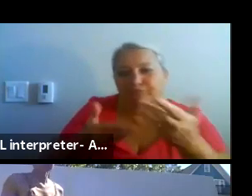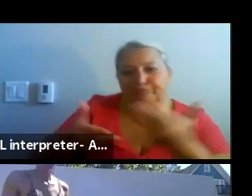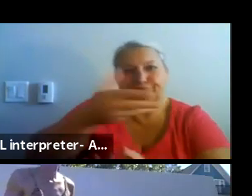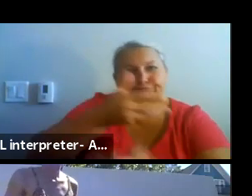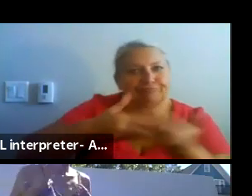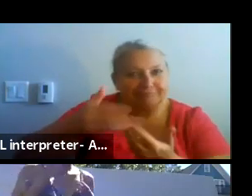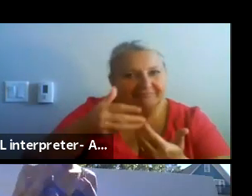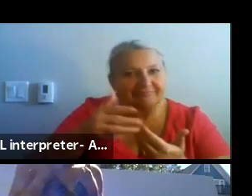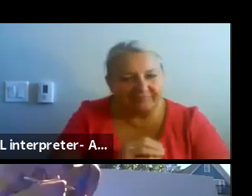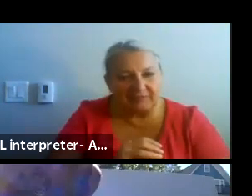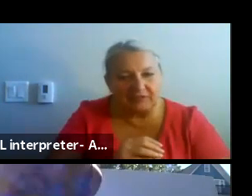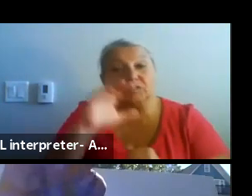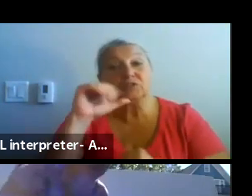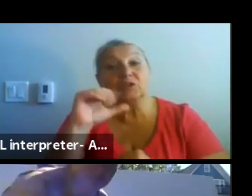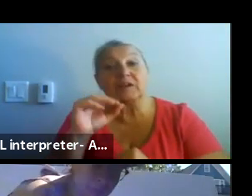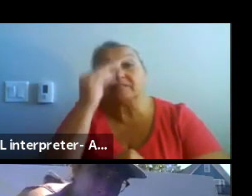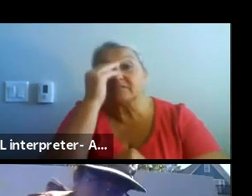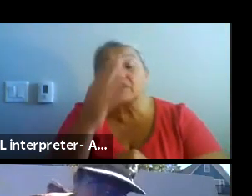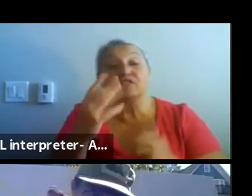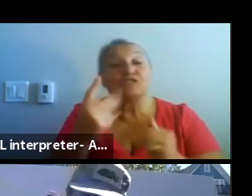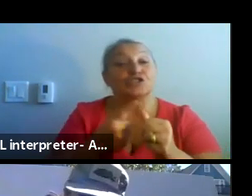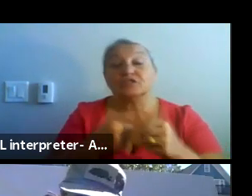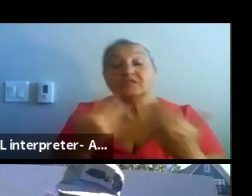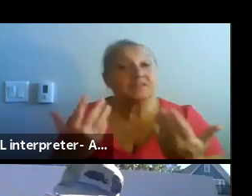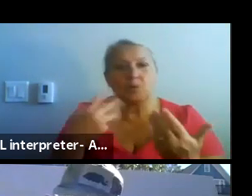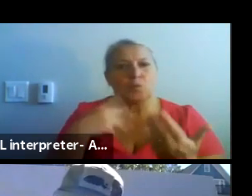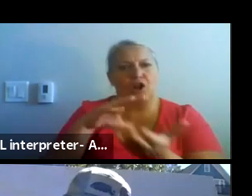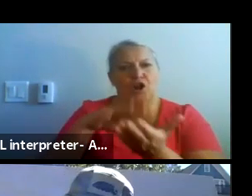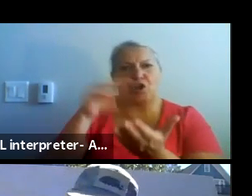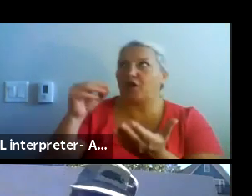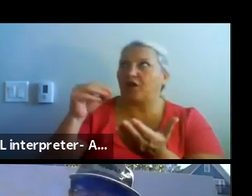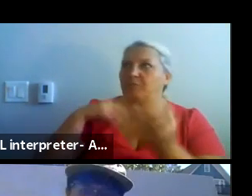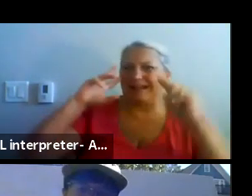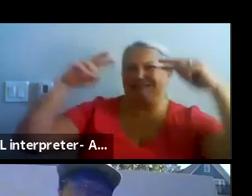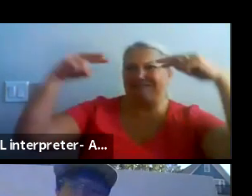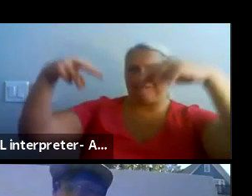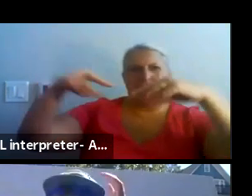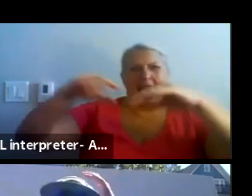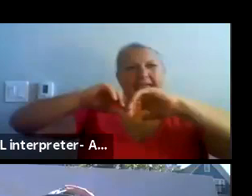is learning of how we do it. The process is the work.